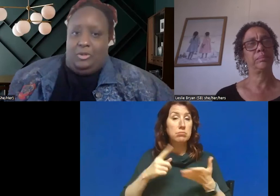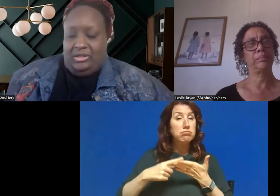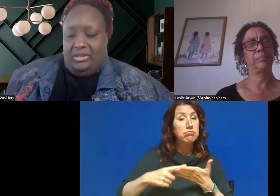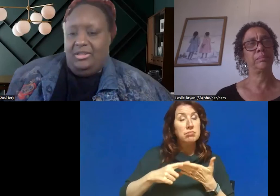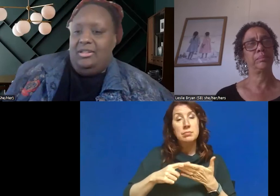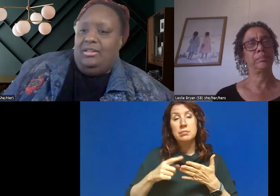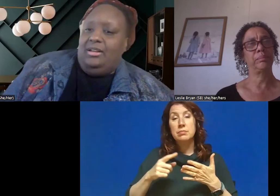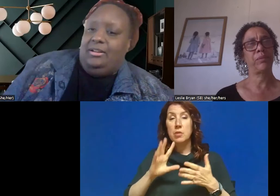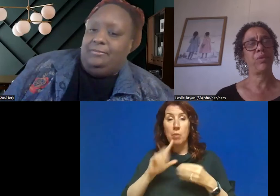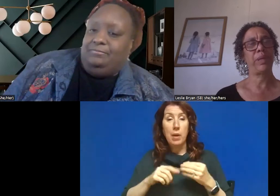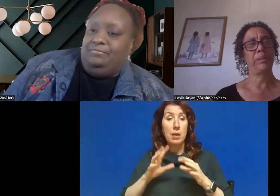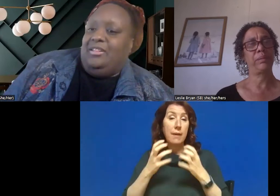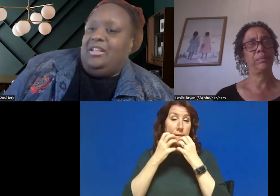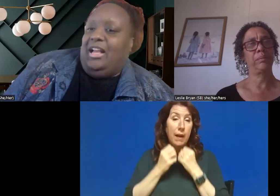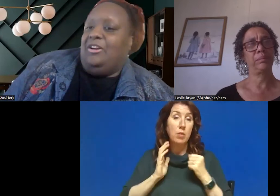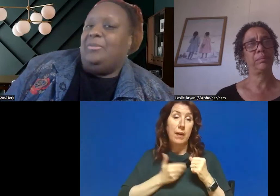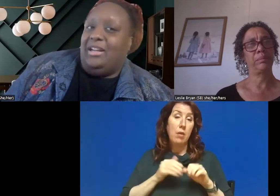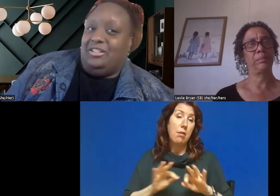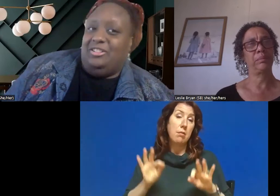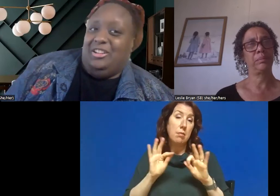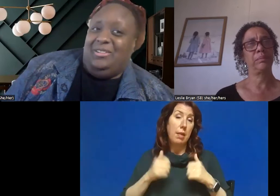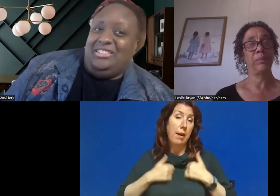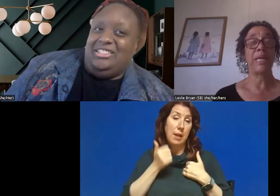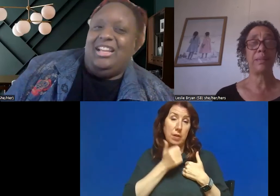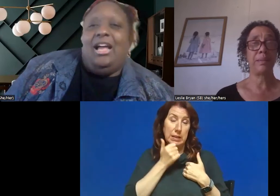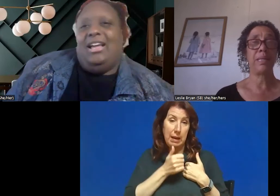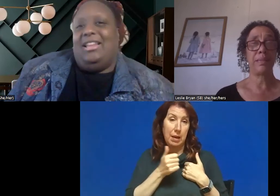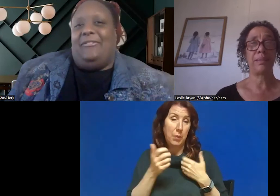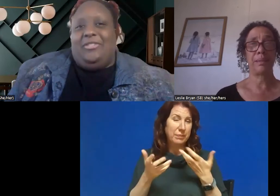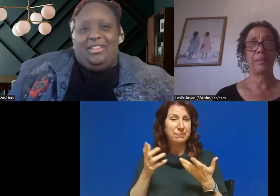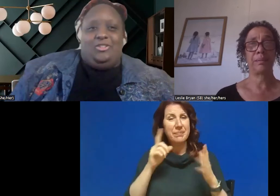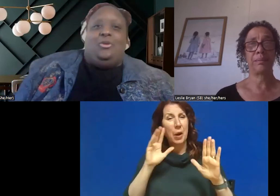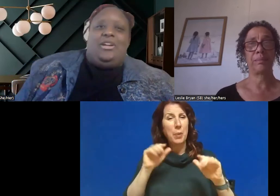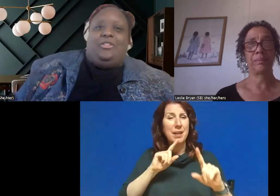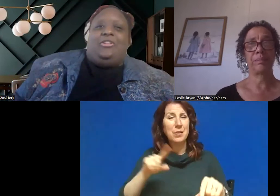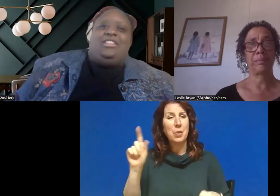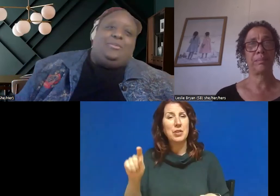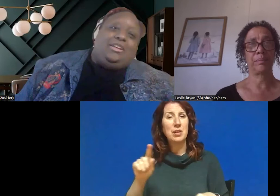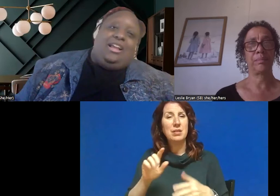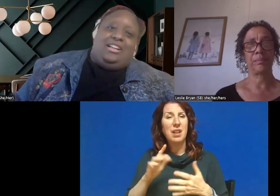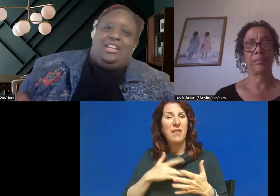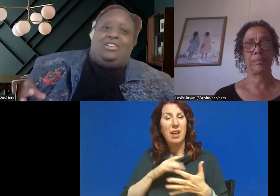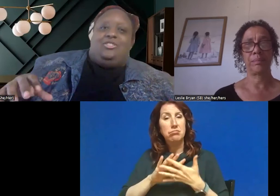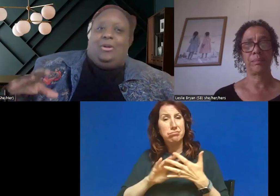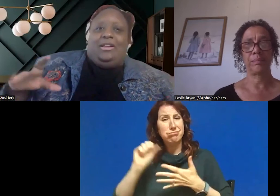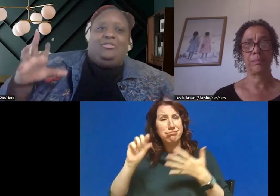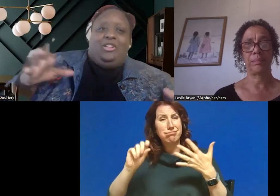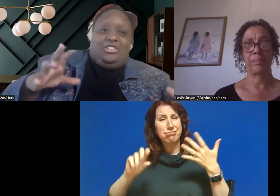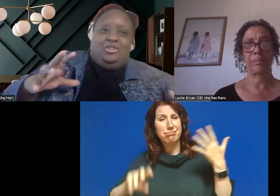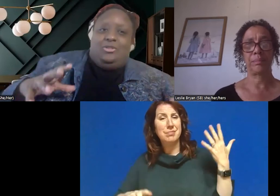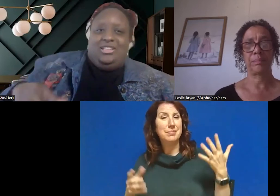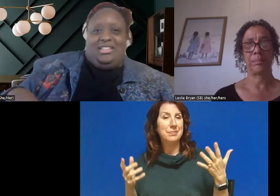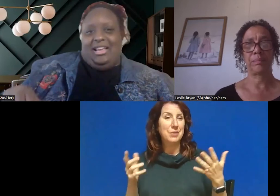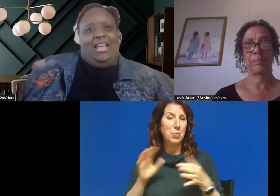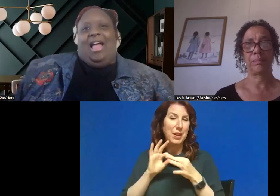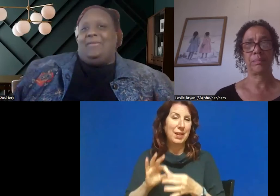something you want. Right. I hope that answered the question. Yeah. I feel like there's so many other things that I could talk about in relation